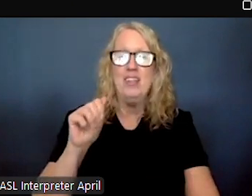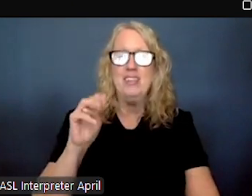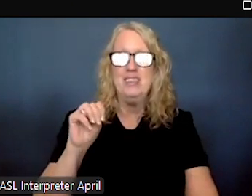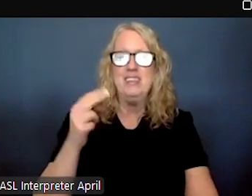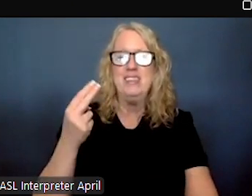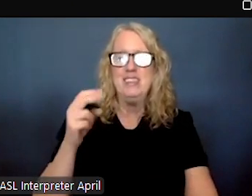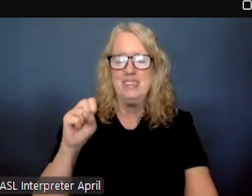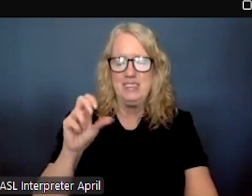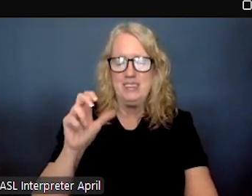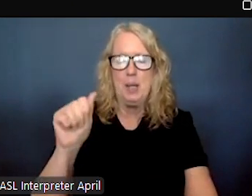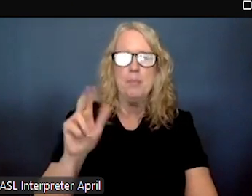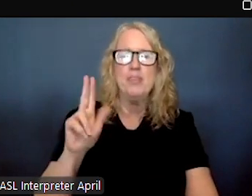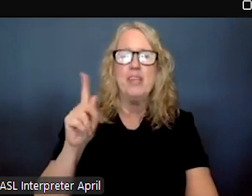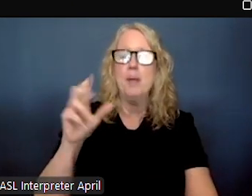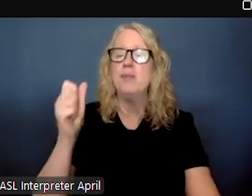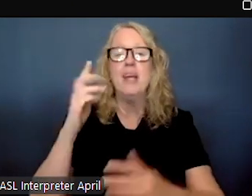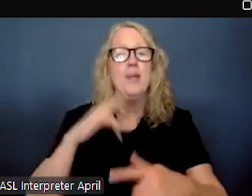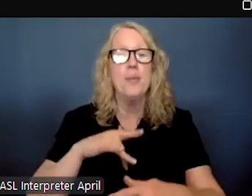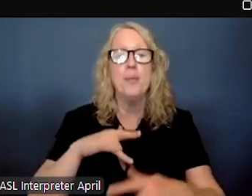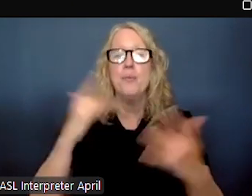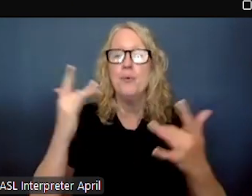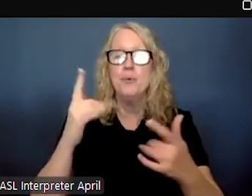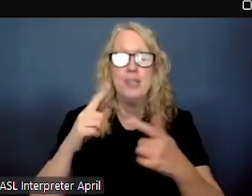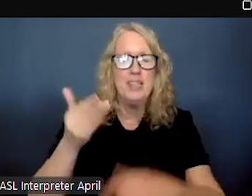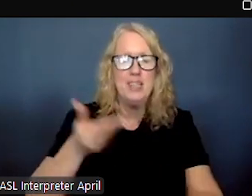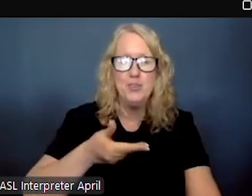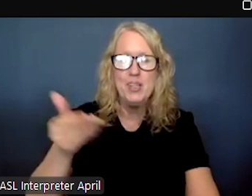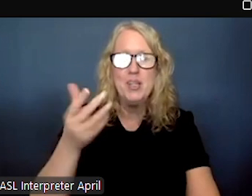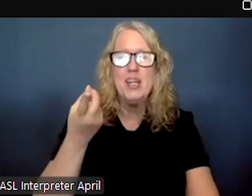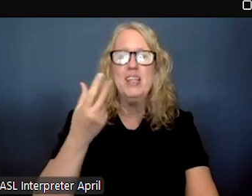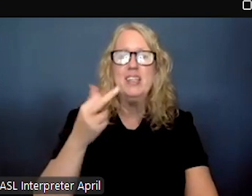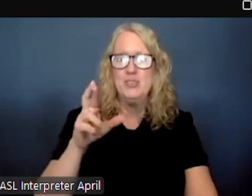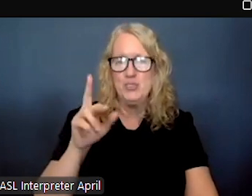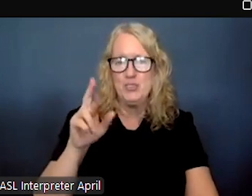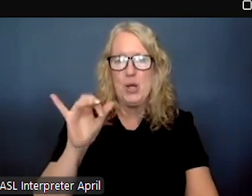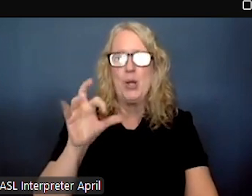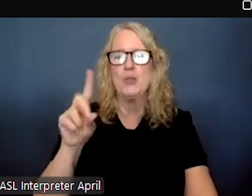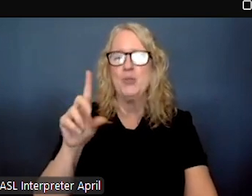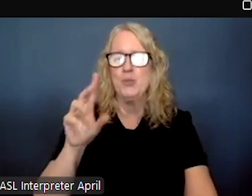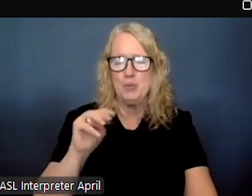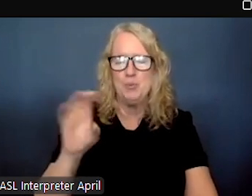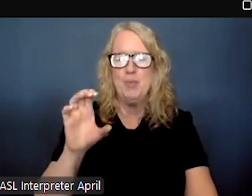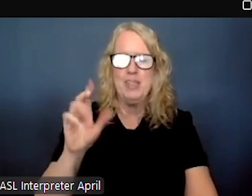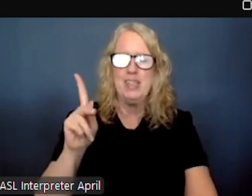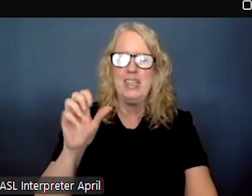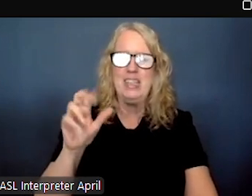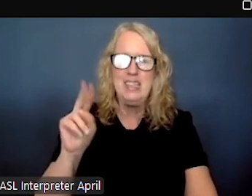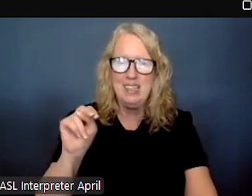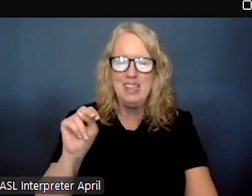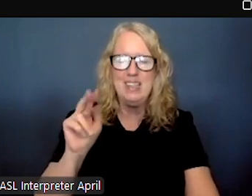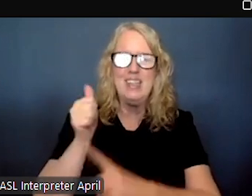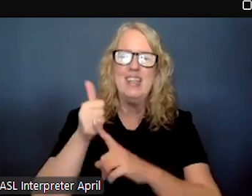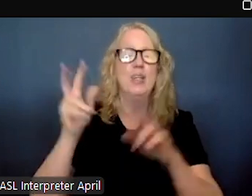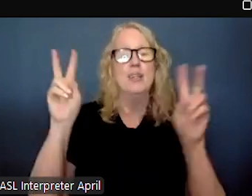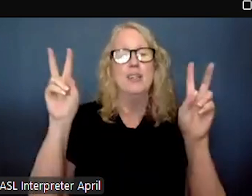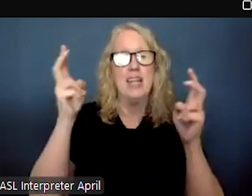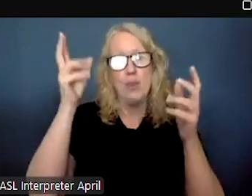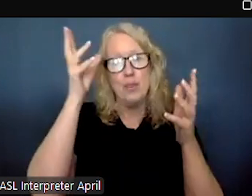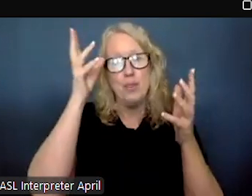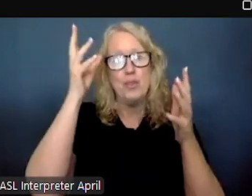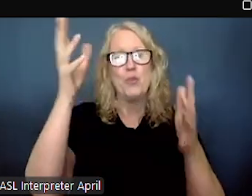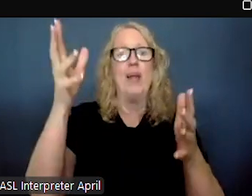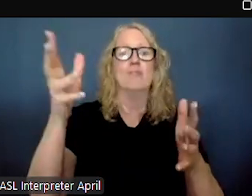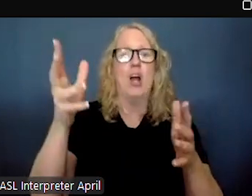update. Super thrilled to introduce Dr. Richard McKeon, who is considered the grandfather